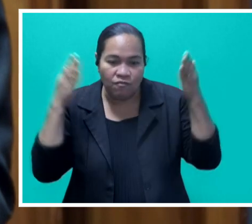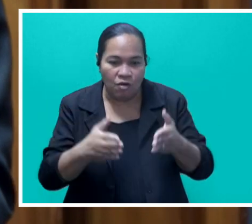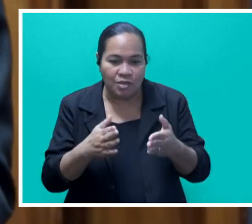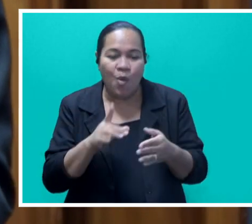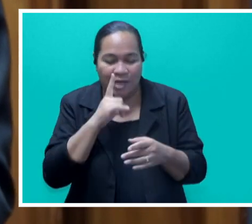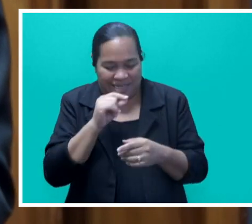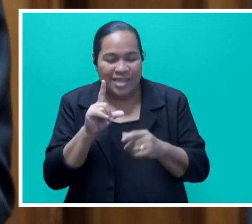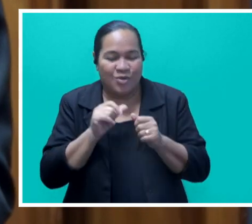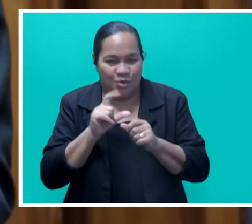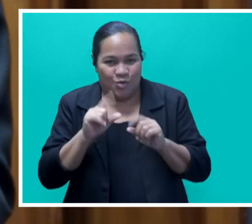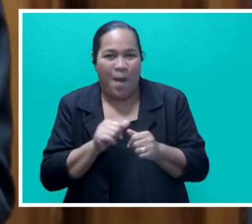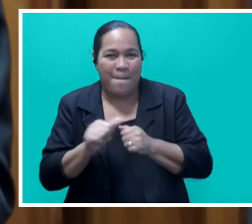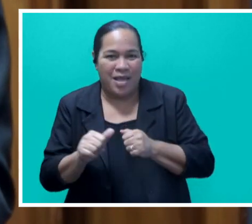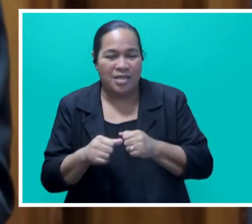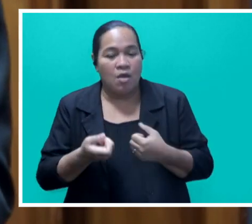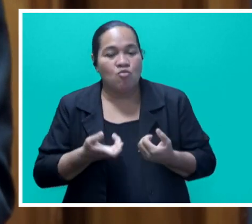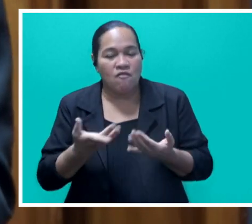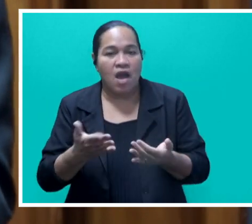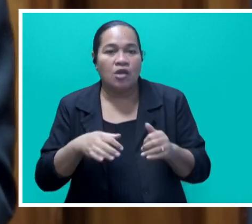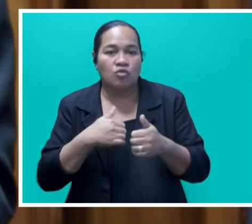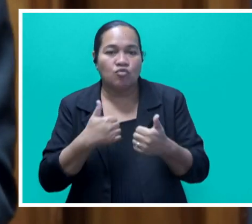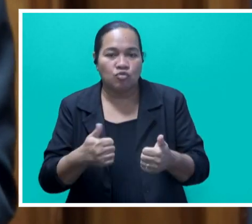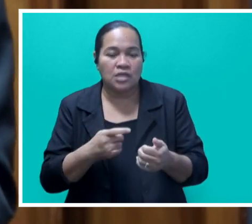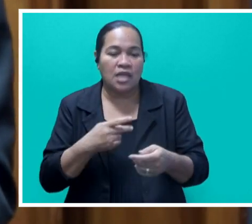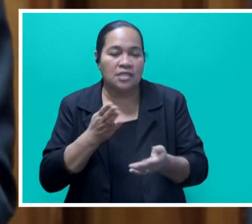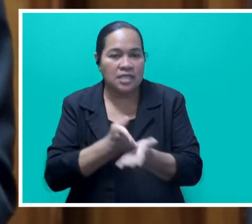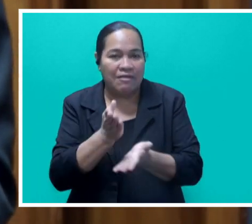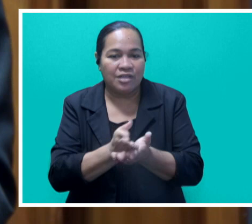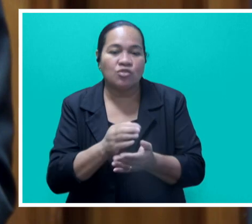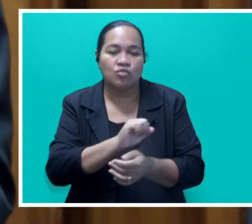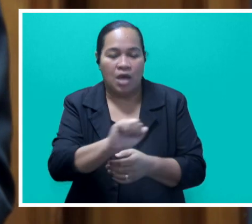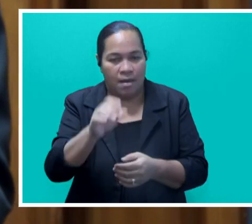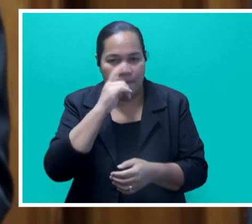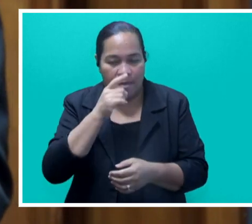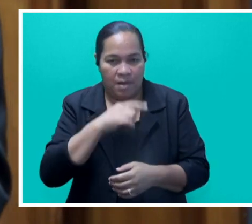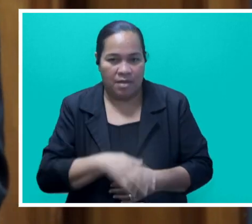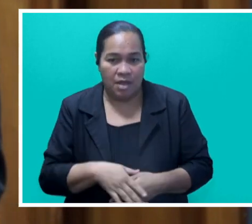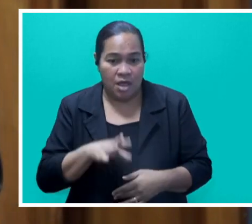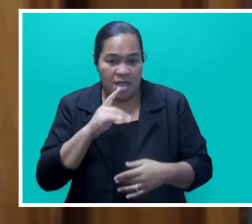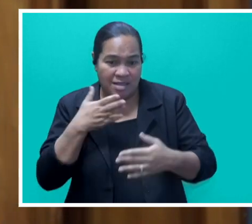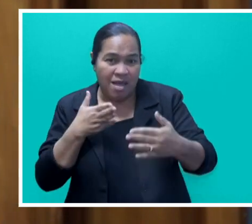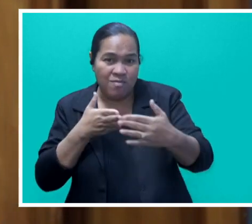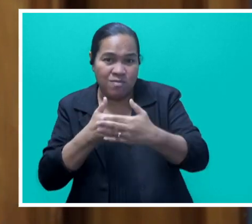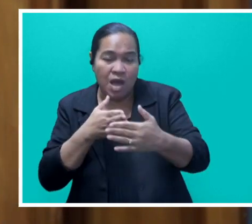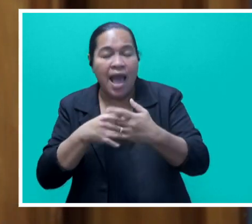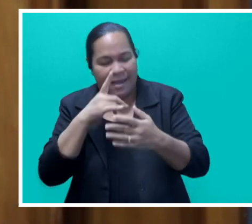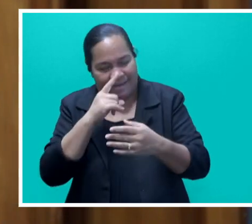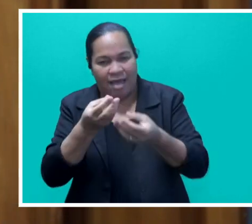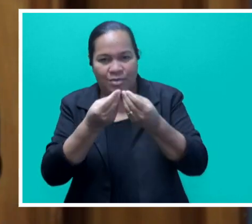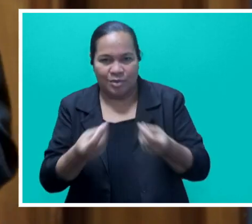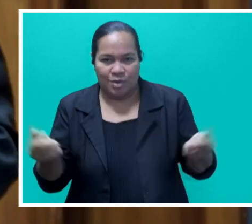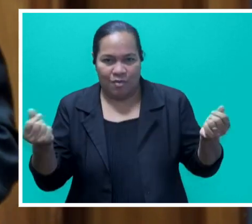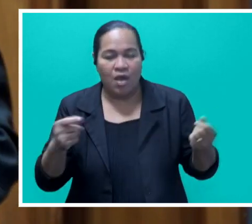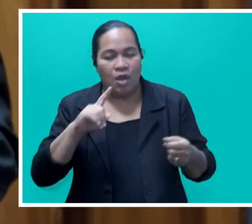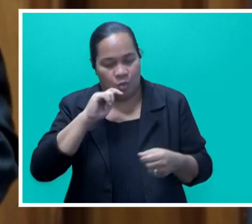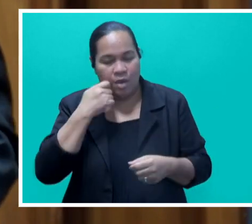best, providing goods and services to their customers. These hurdles can be fixed, and they